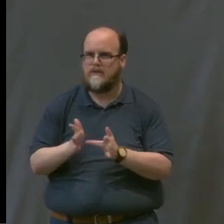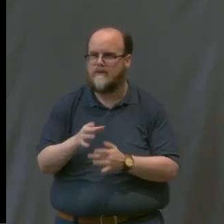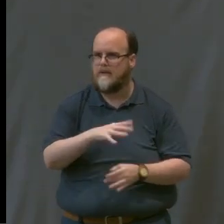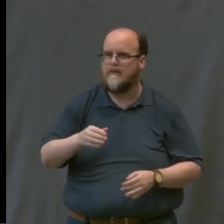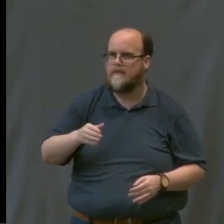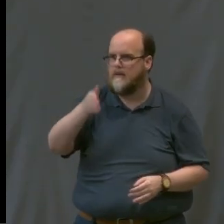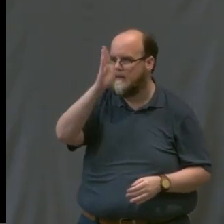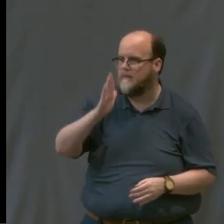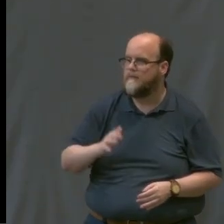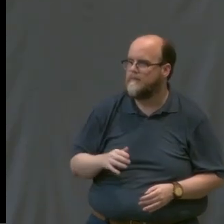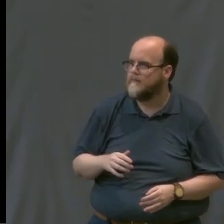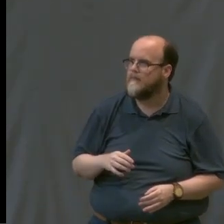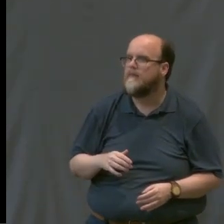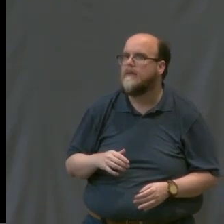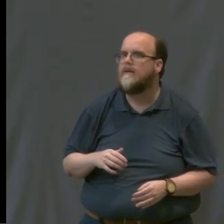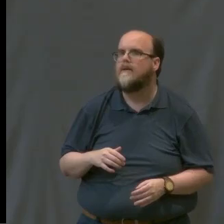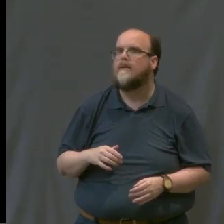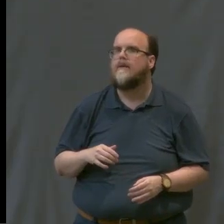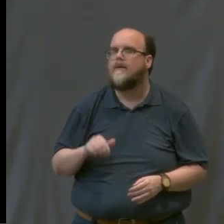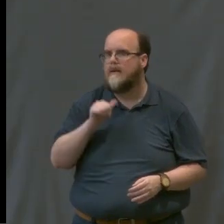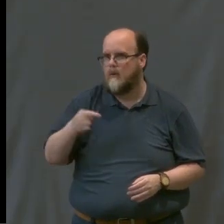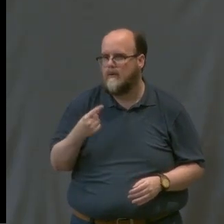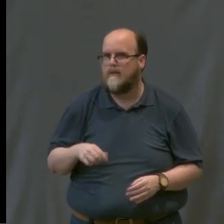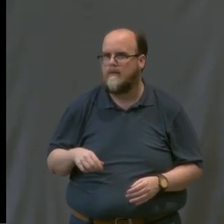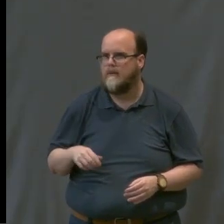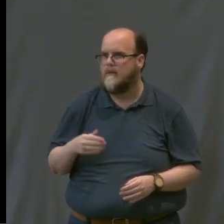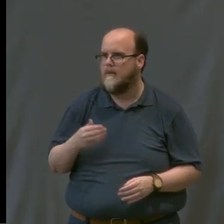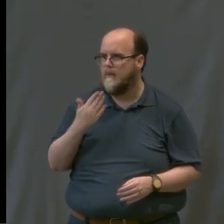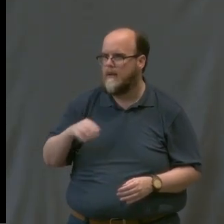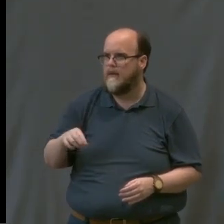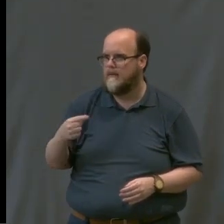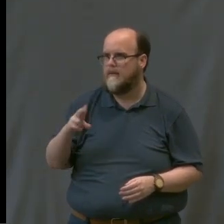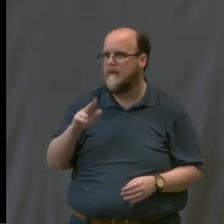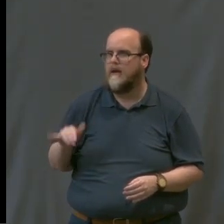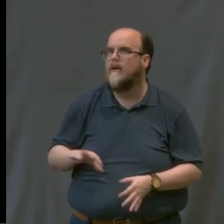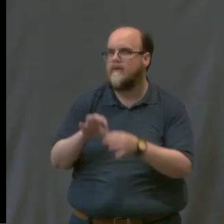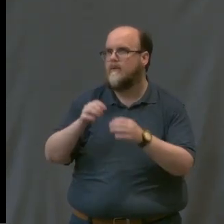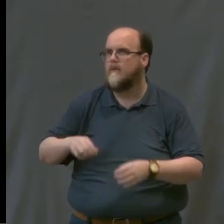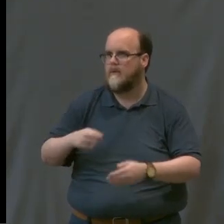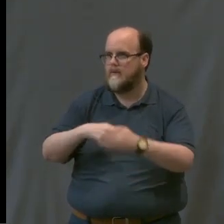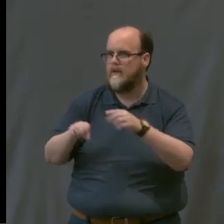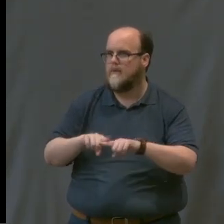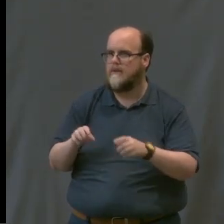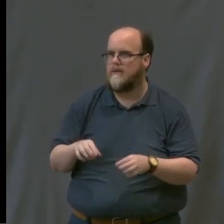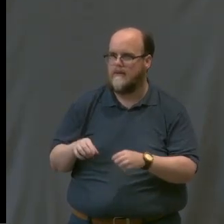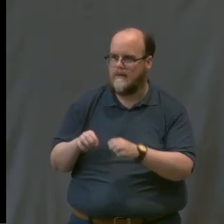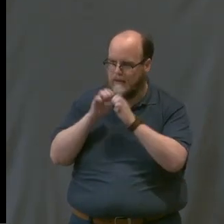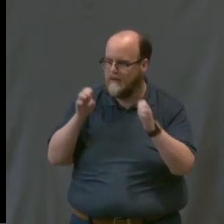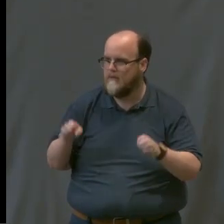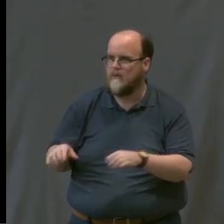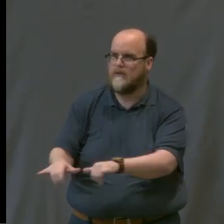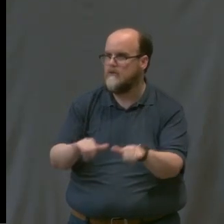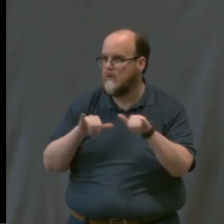God as well, on not only the villain of the book of Revelation, but on evil in